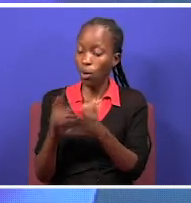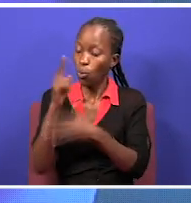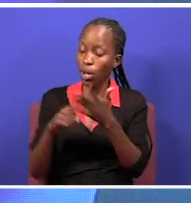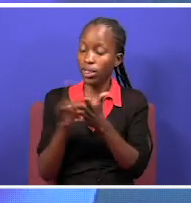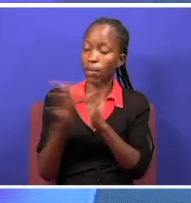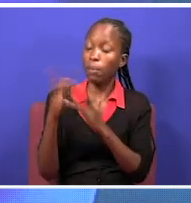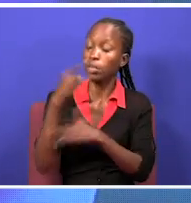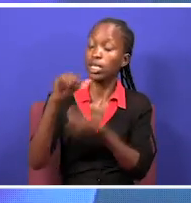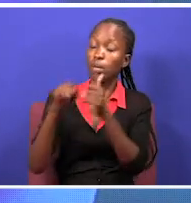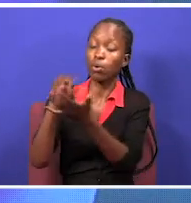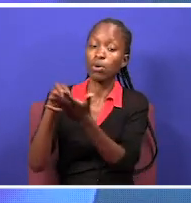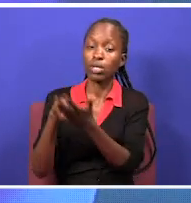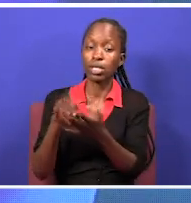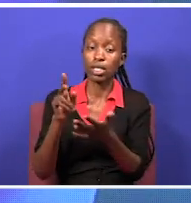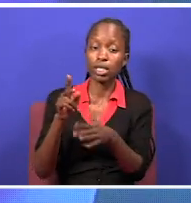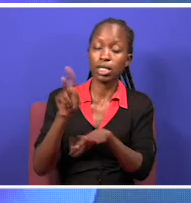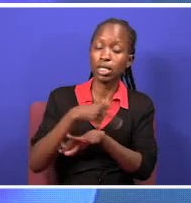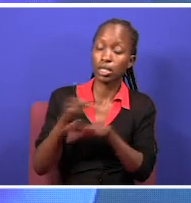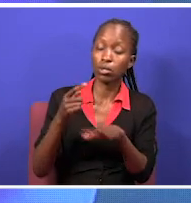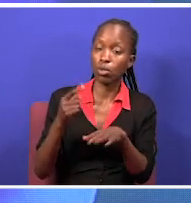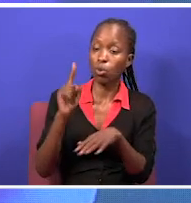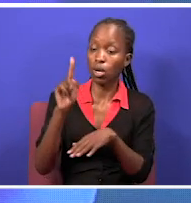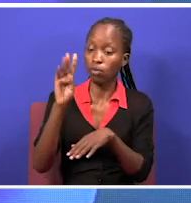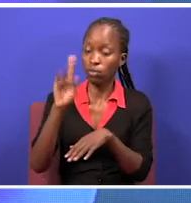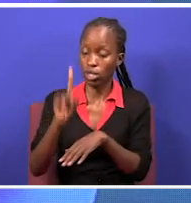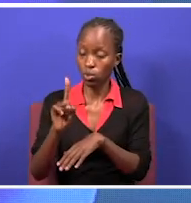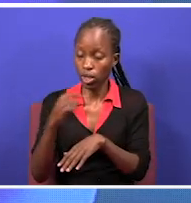individual. Psalm 141 tells us,